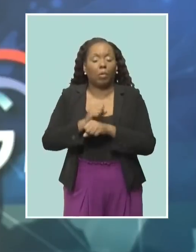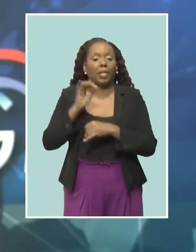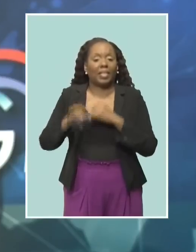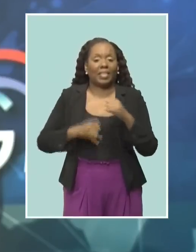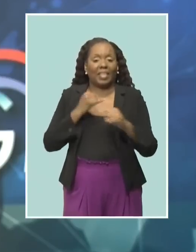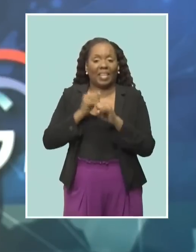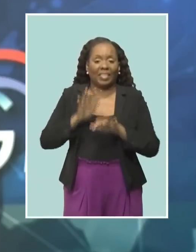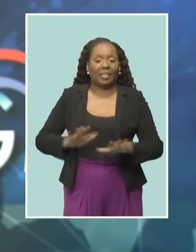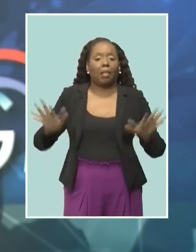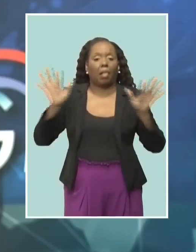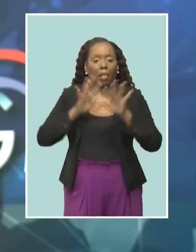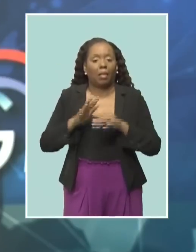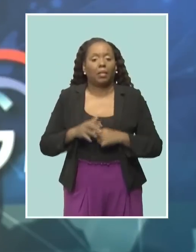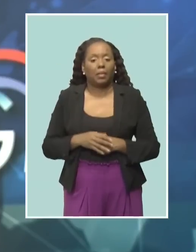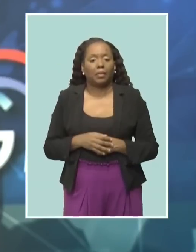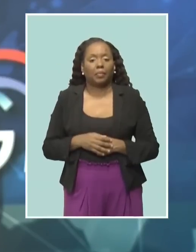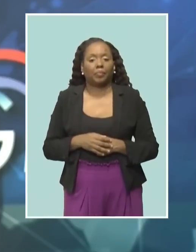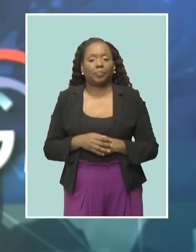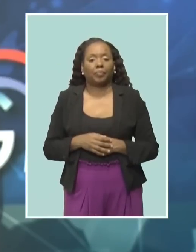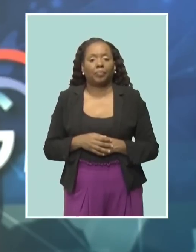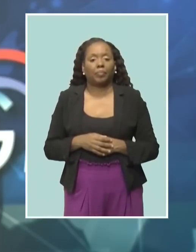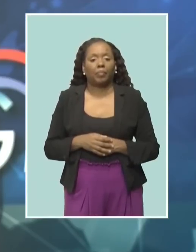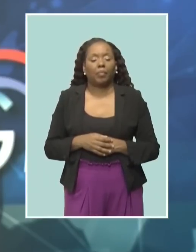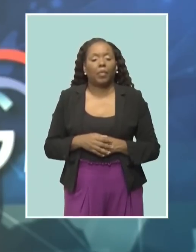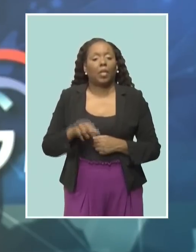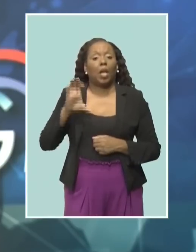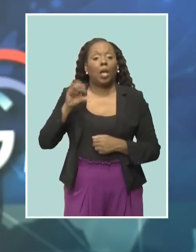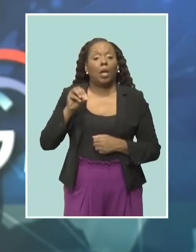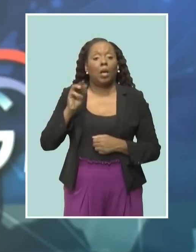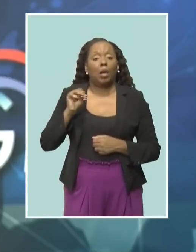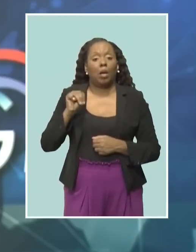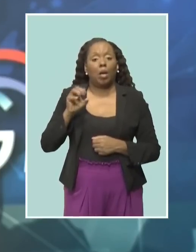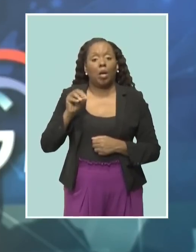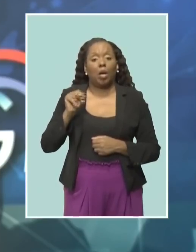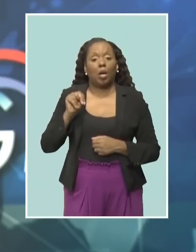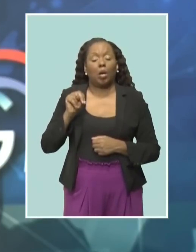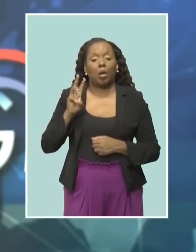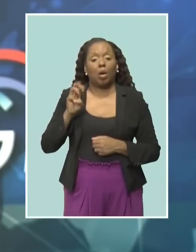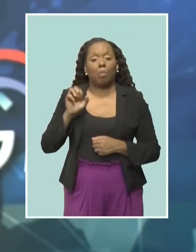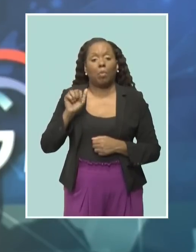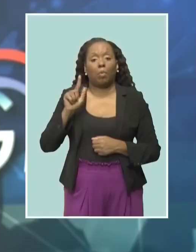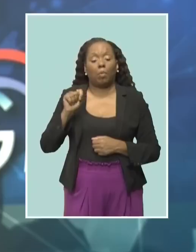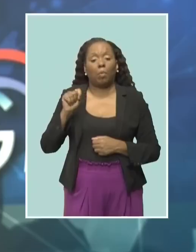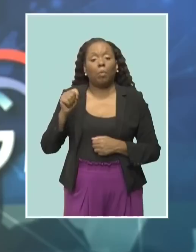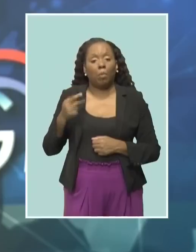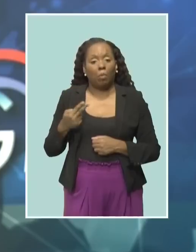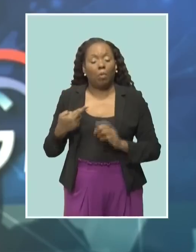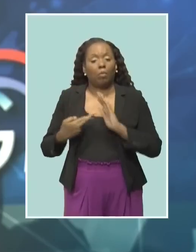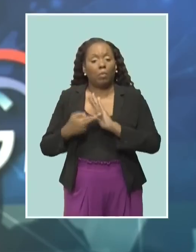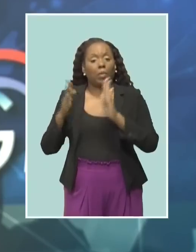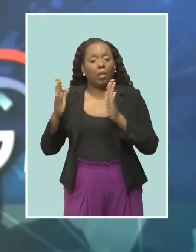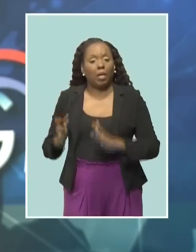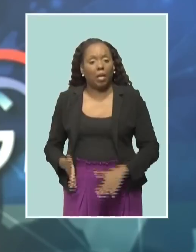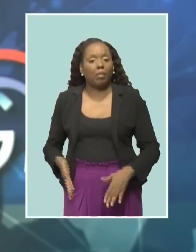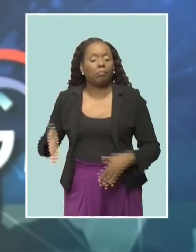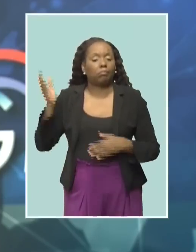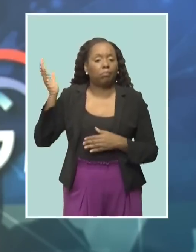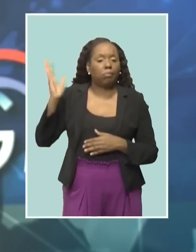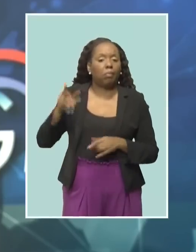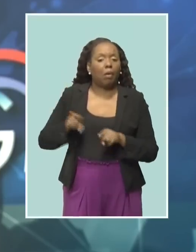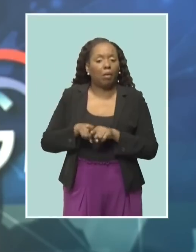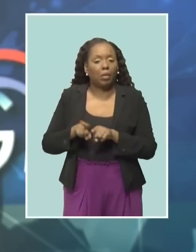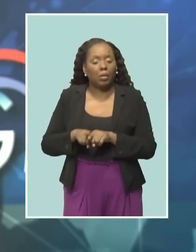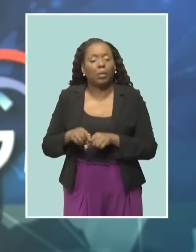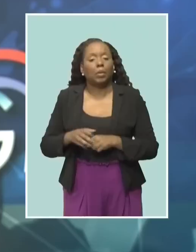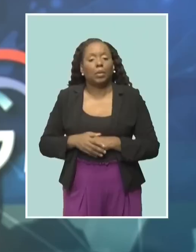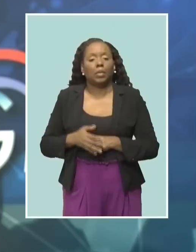Commonwealth Secretary-General, the Right Honourable Patricia Scotland, acknowledged the achievements made during her tenure. She says they were made in the